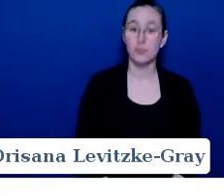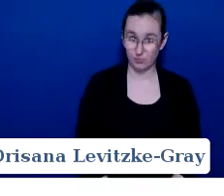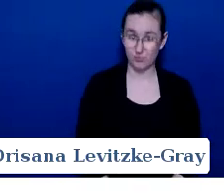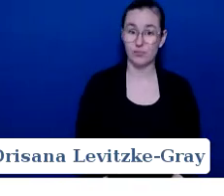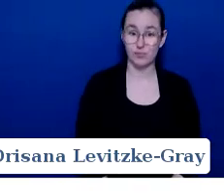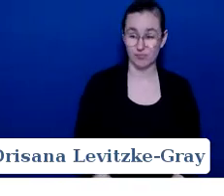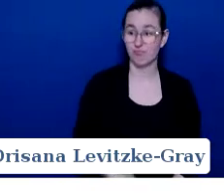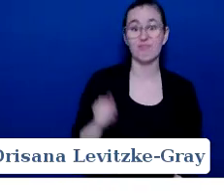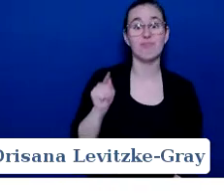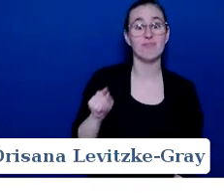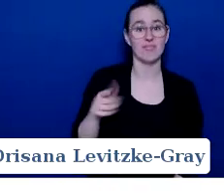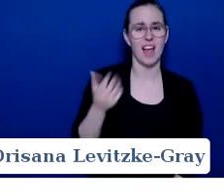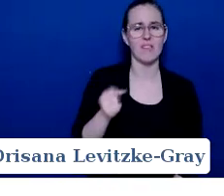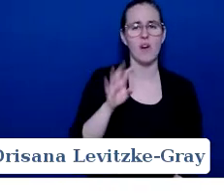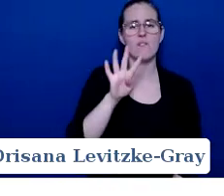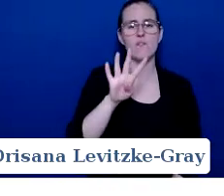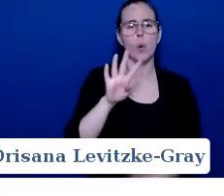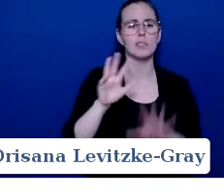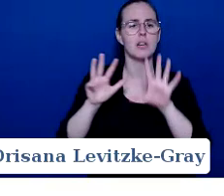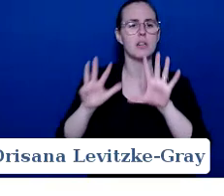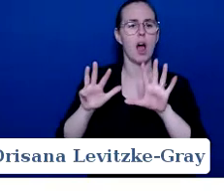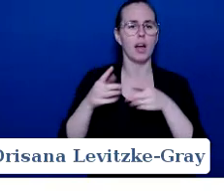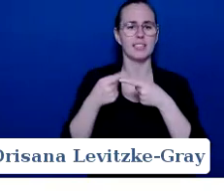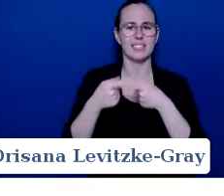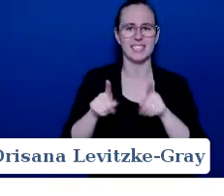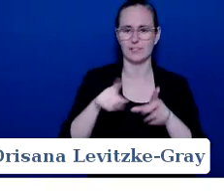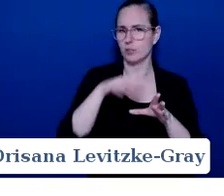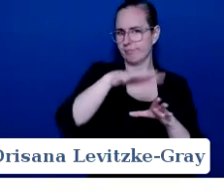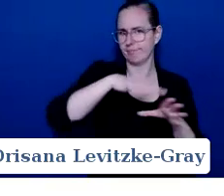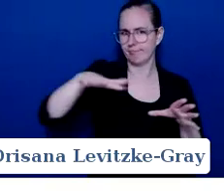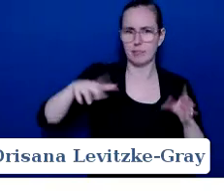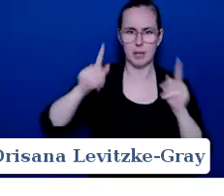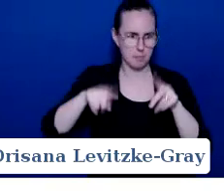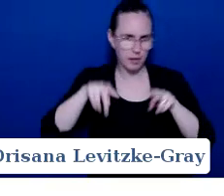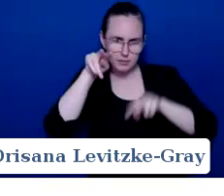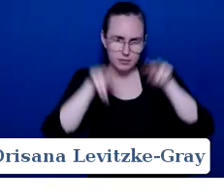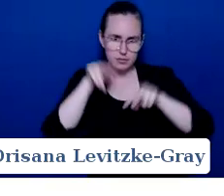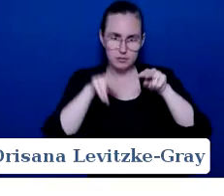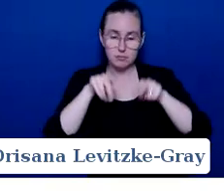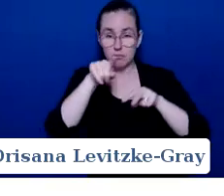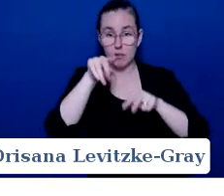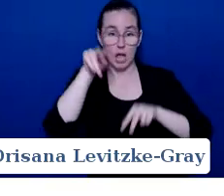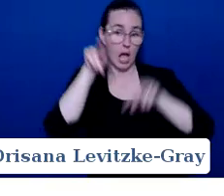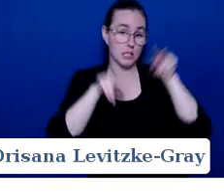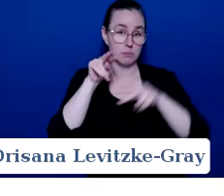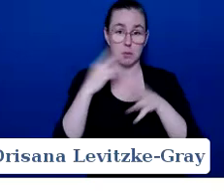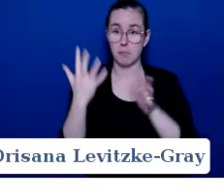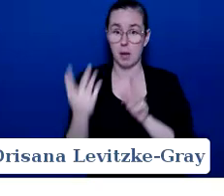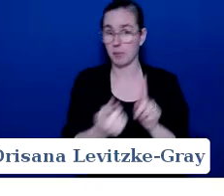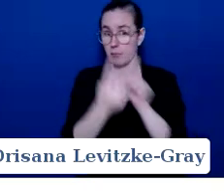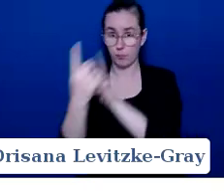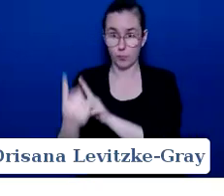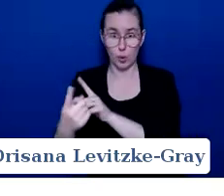at home, depending on the condition of the applicant. Then the selection of the assessment committee